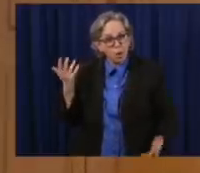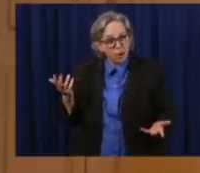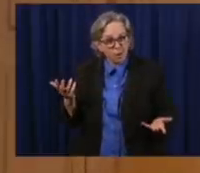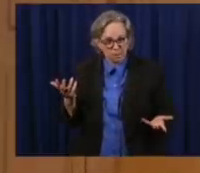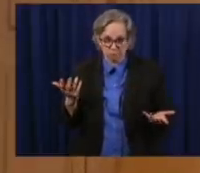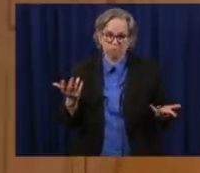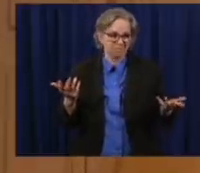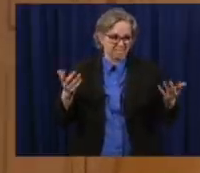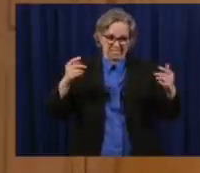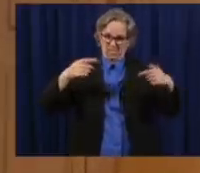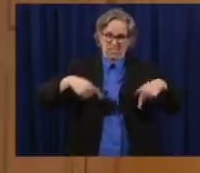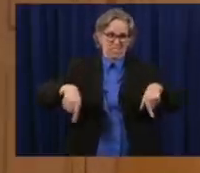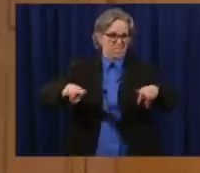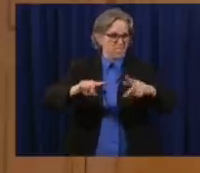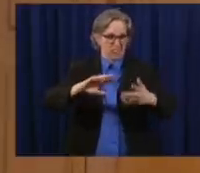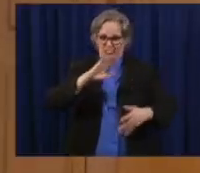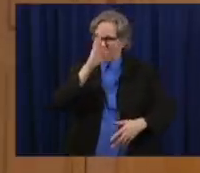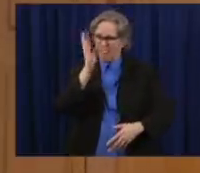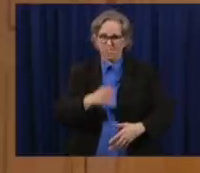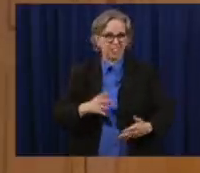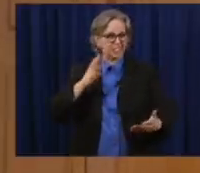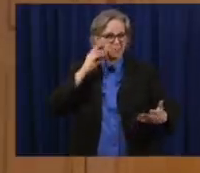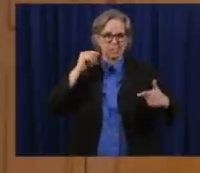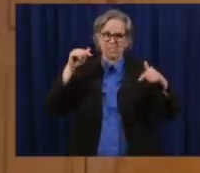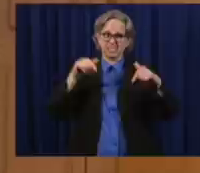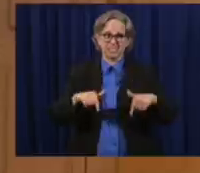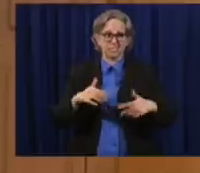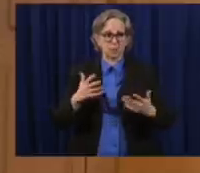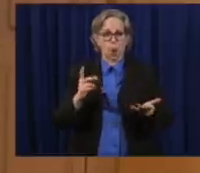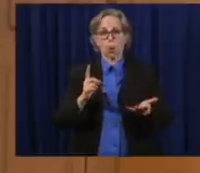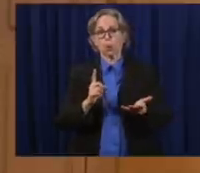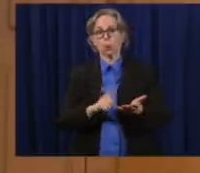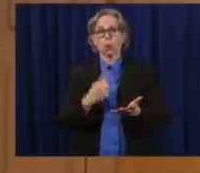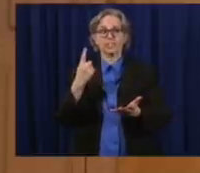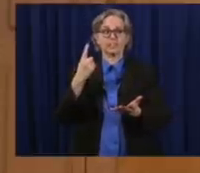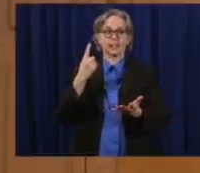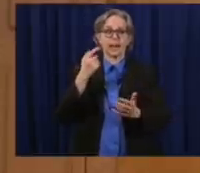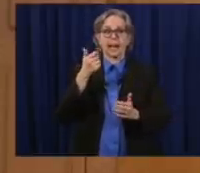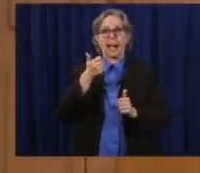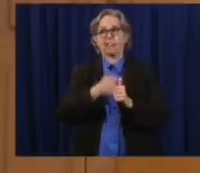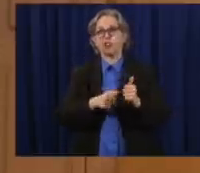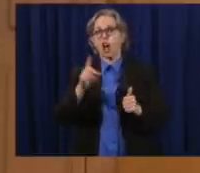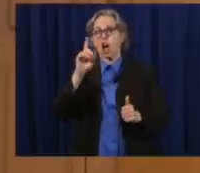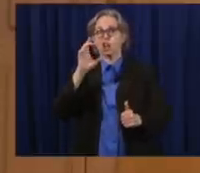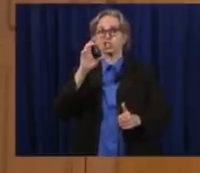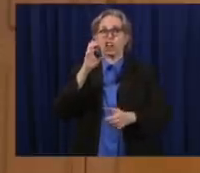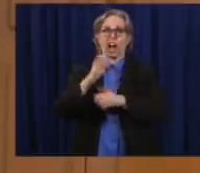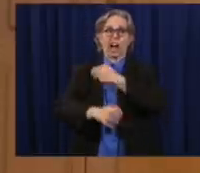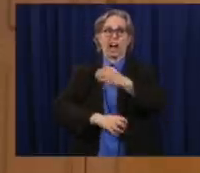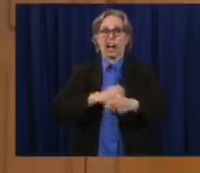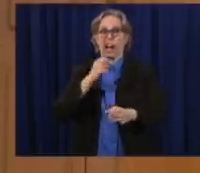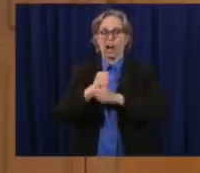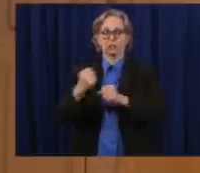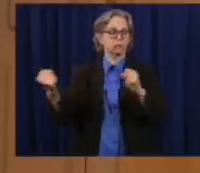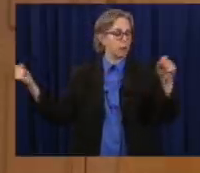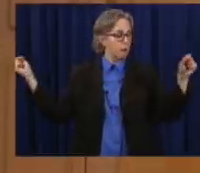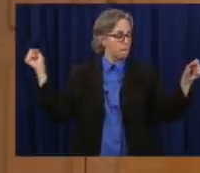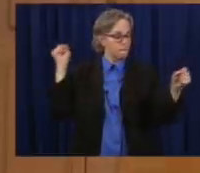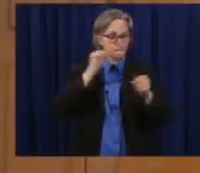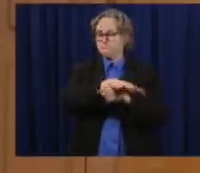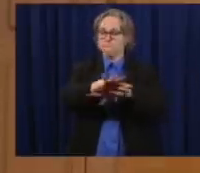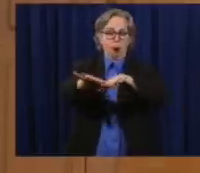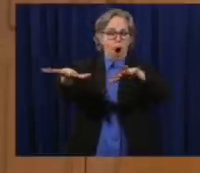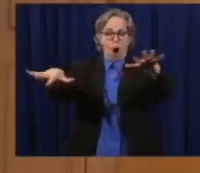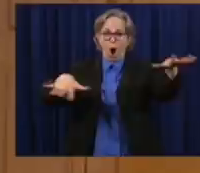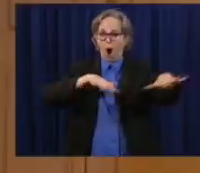before, and this is that once in 100-year pandemic. So I think what you see, and you see this in the president's plan